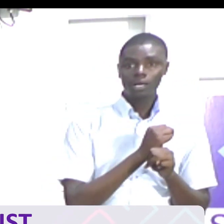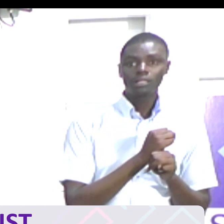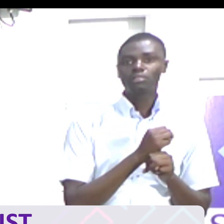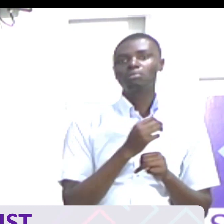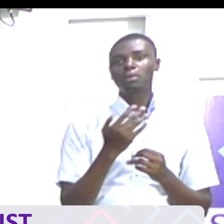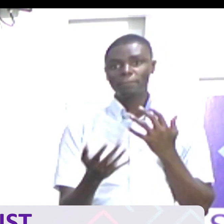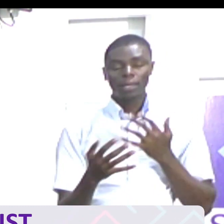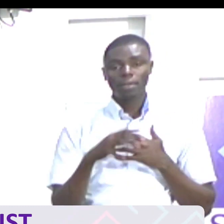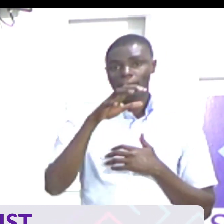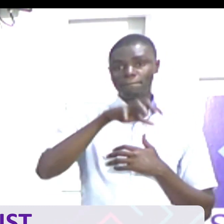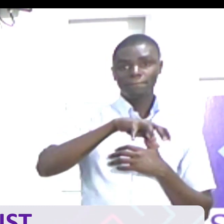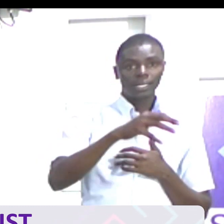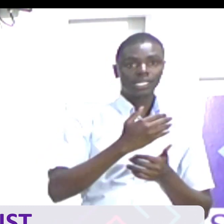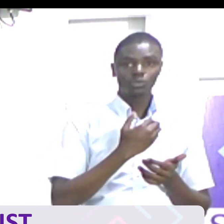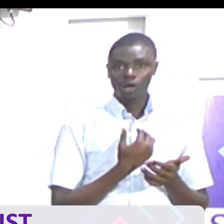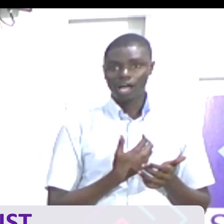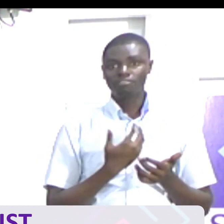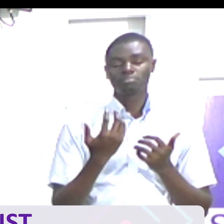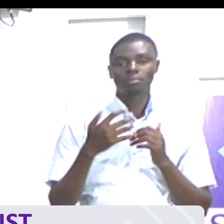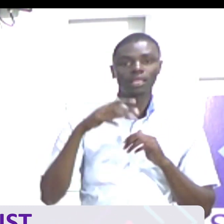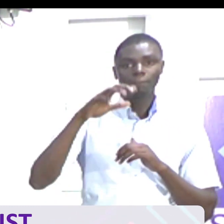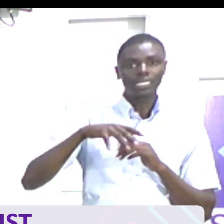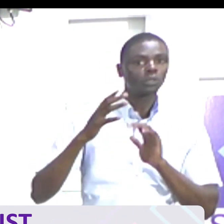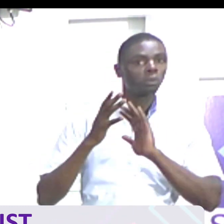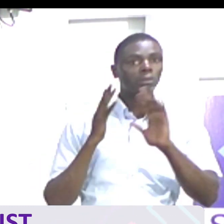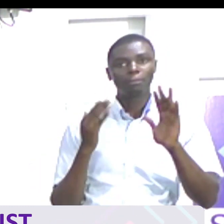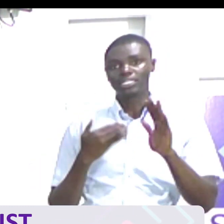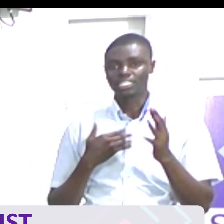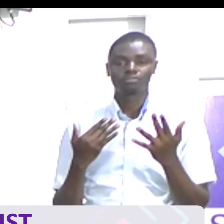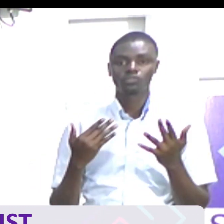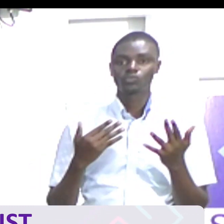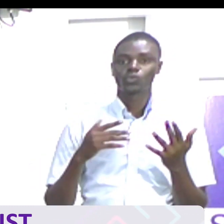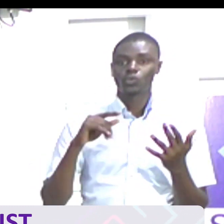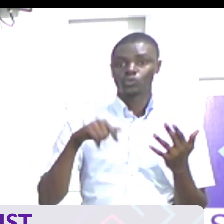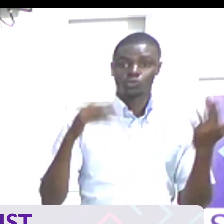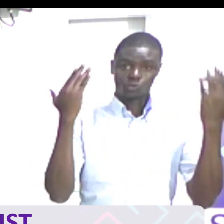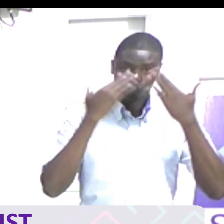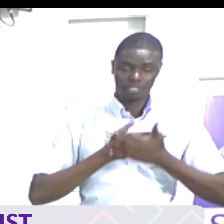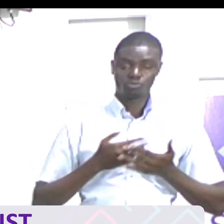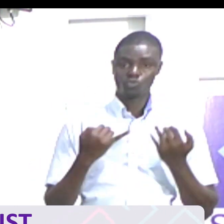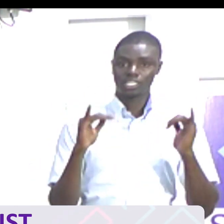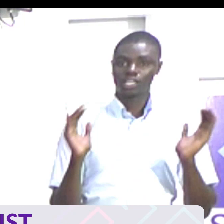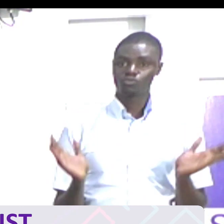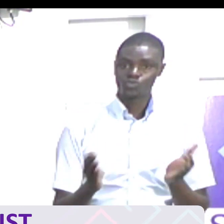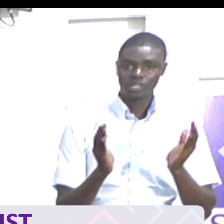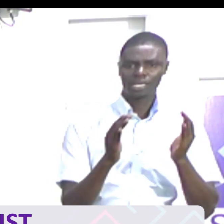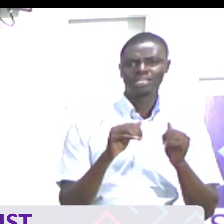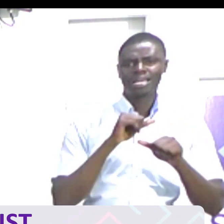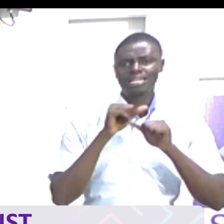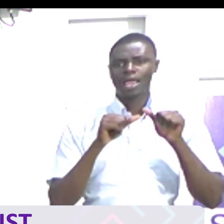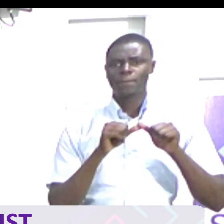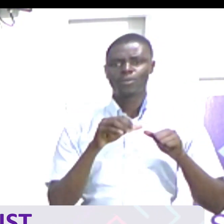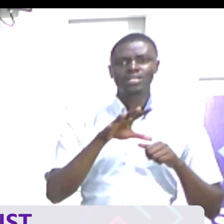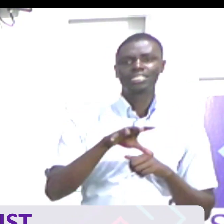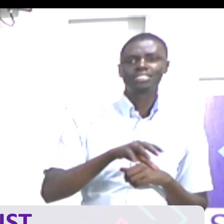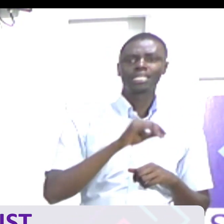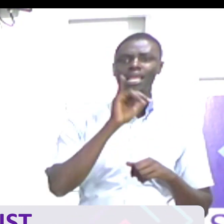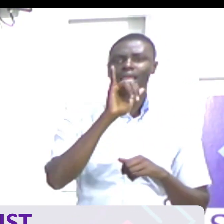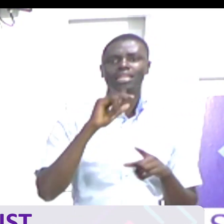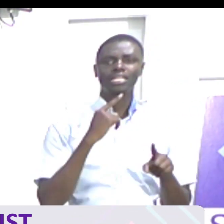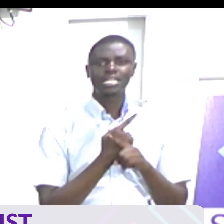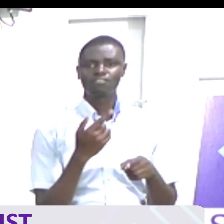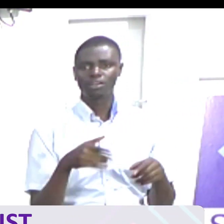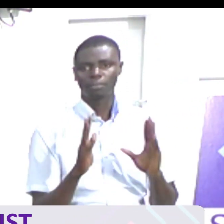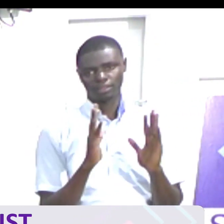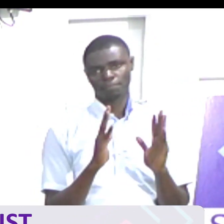kuna matatu kwa barabara ameka manganya pale. Unajua? So tunajaribu ku encourage ngaje. It's all about taking that different